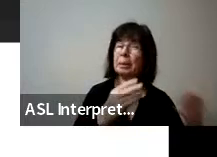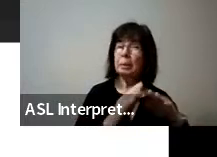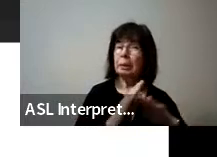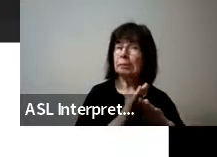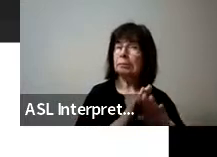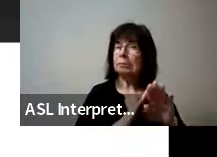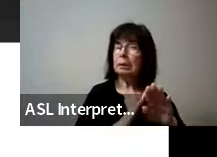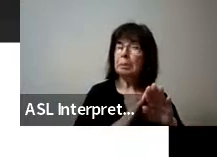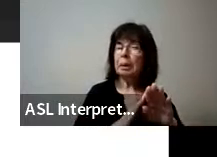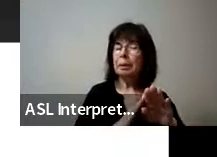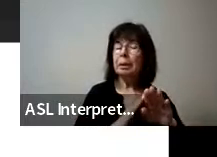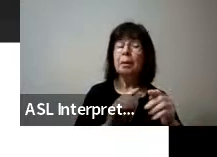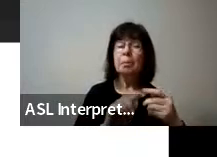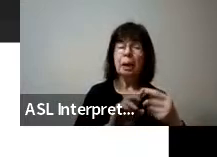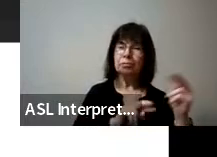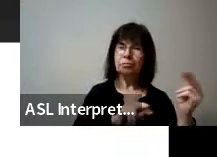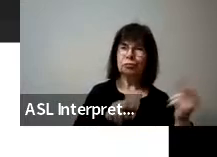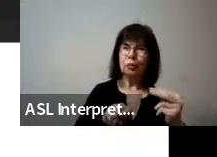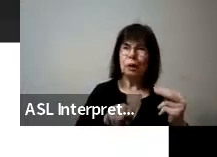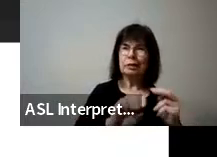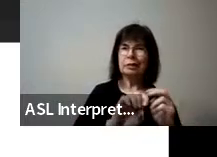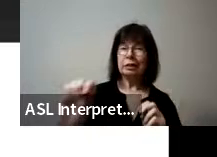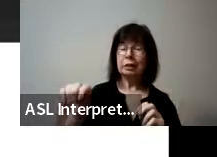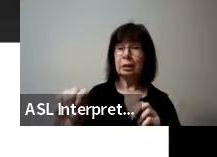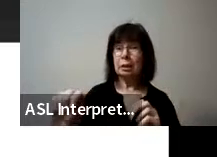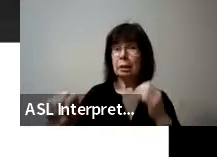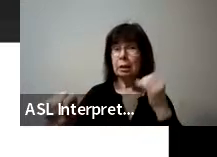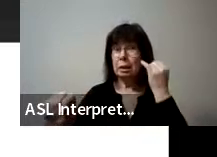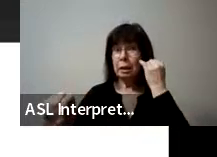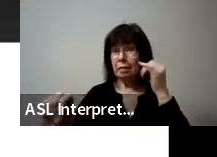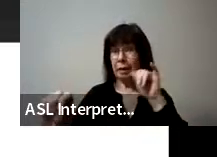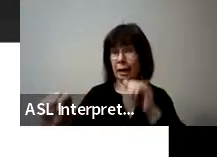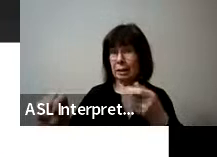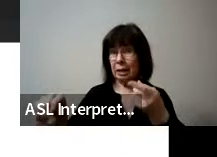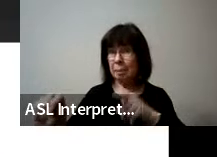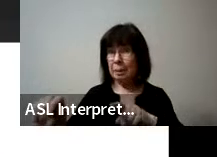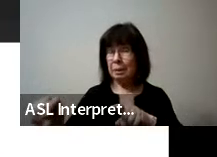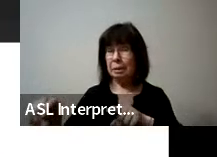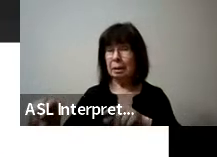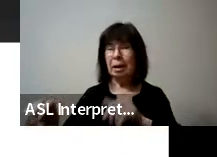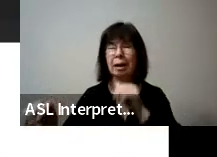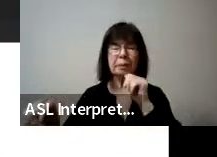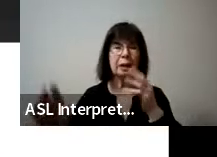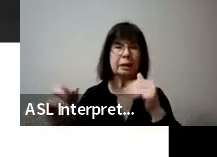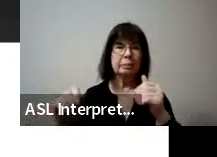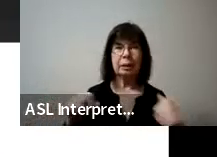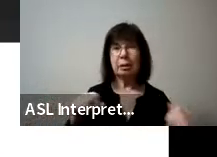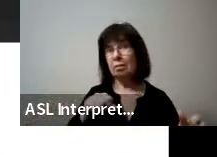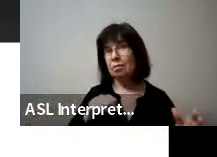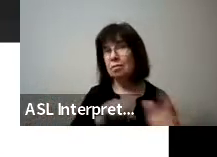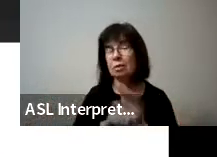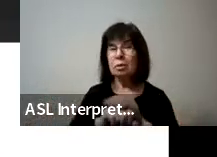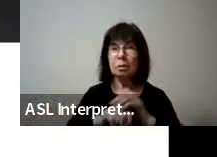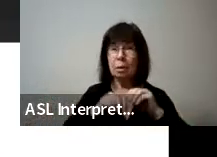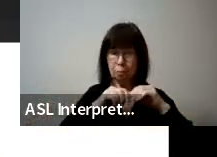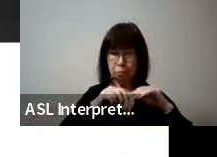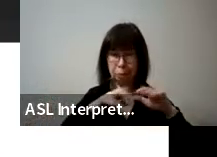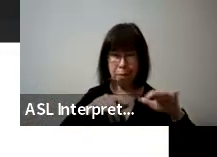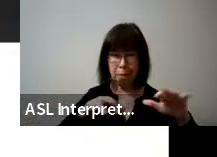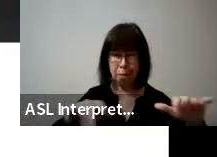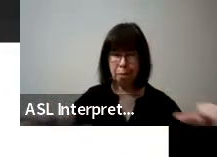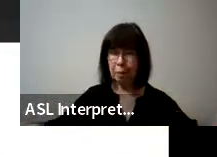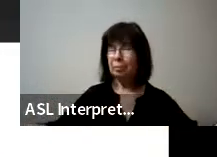what's happened on the East Coast, if that's what's going on, I'm not expecting a full-on, second winter wave from